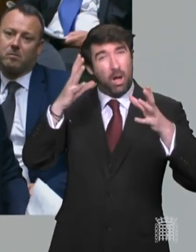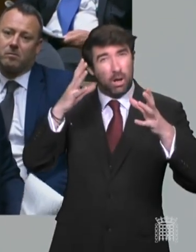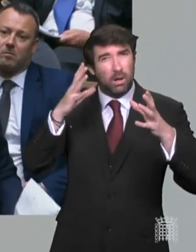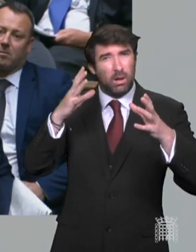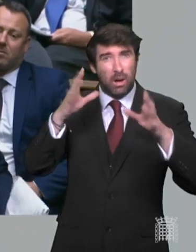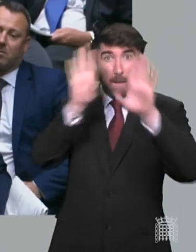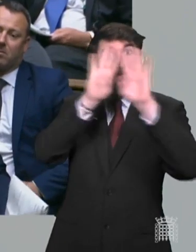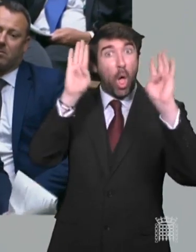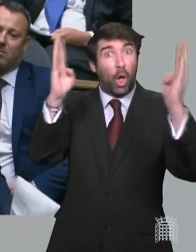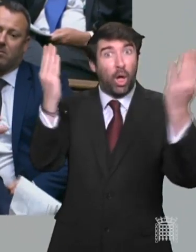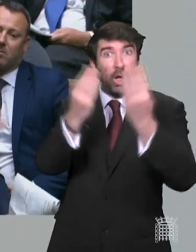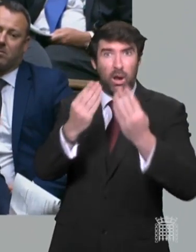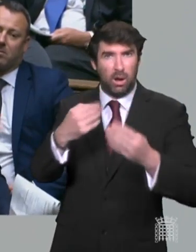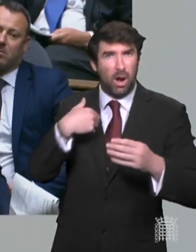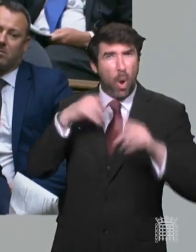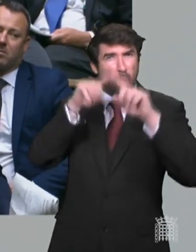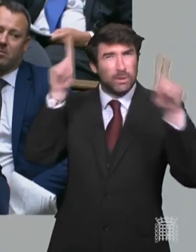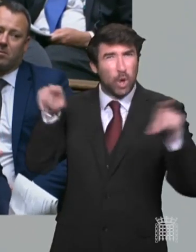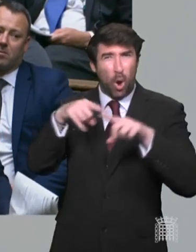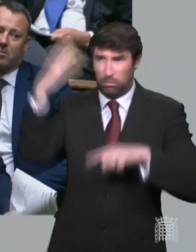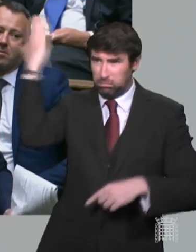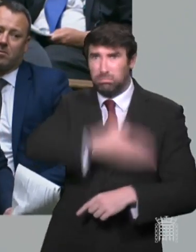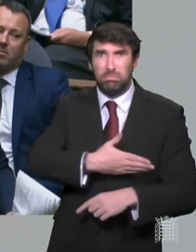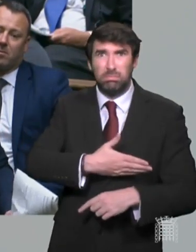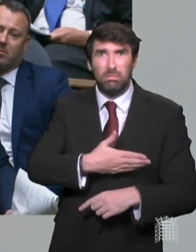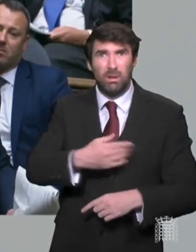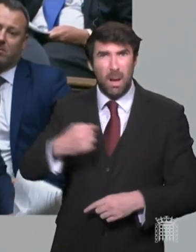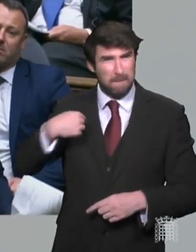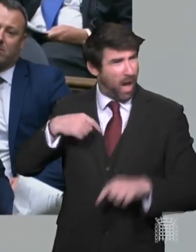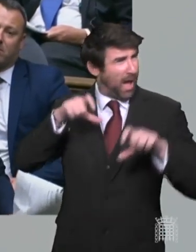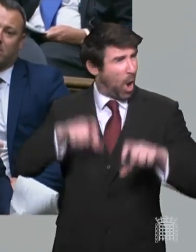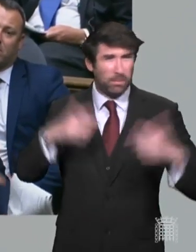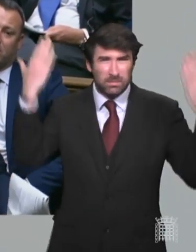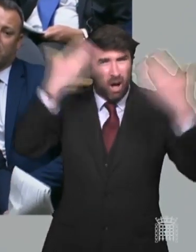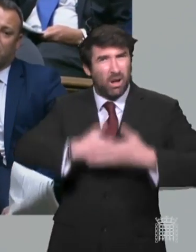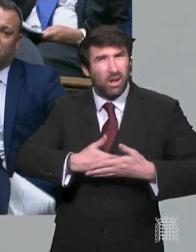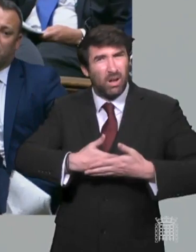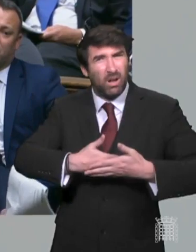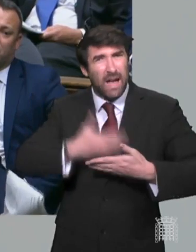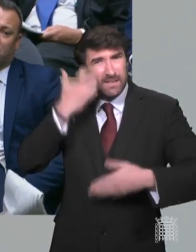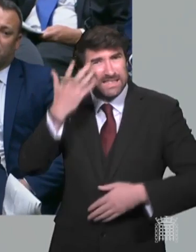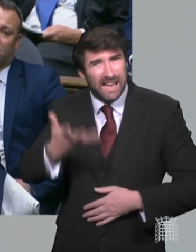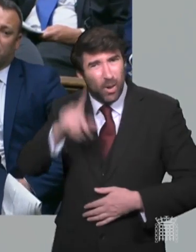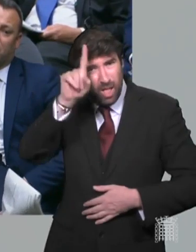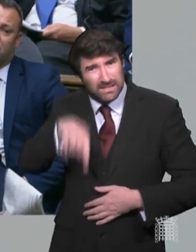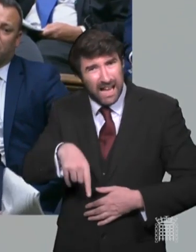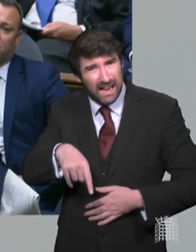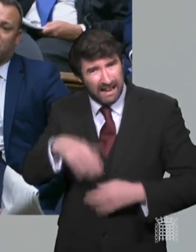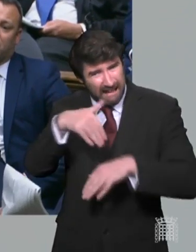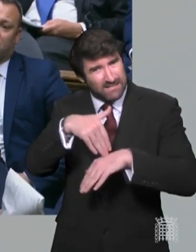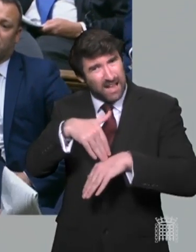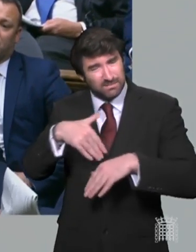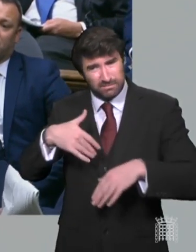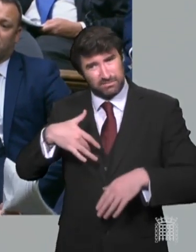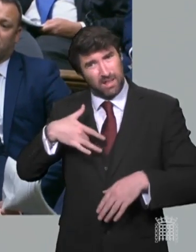them. Does the Prime Minister agree with me that, yes, this vital work needs to take place, but we need to balance, we need to do this work quickly with the lives and the mental health of those people